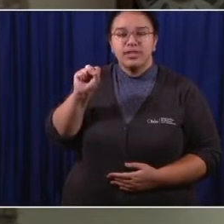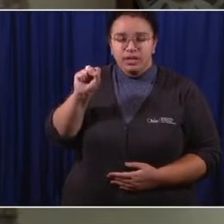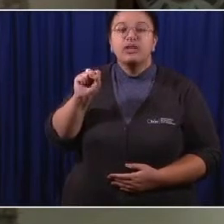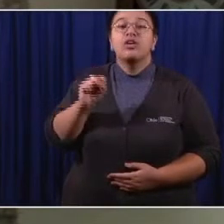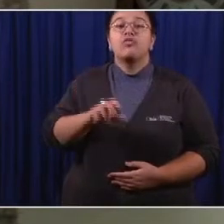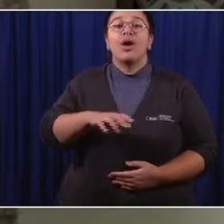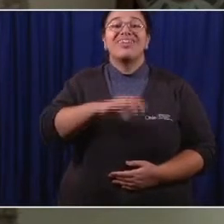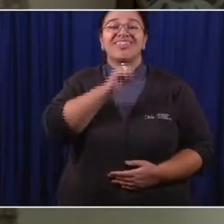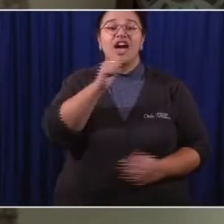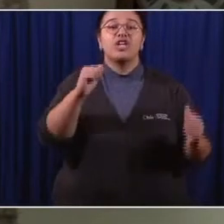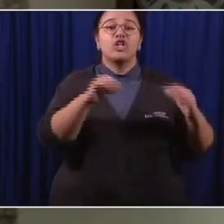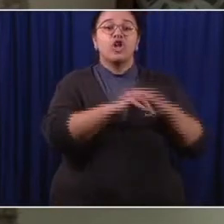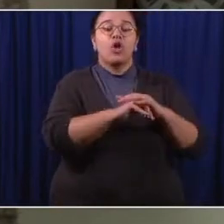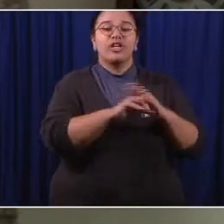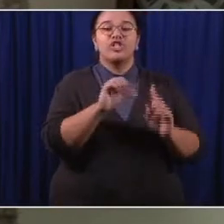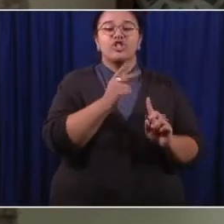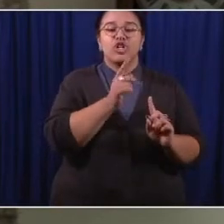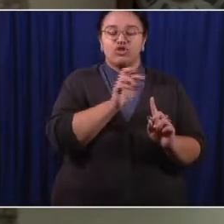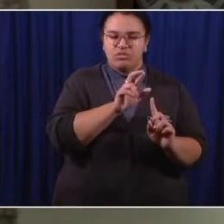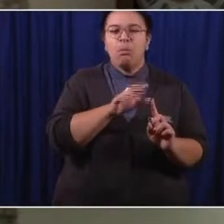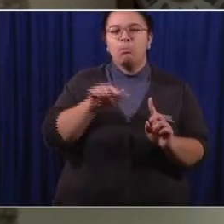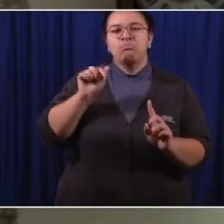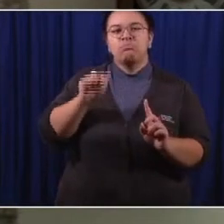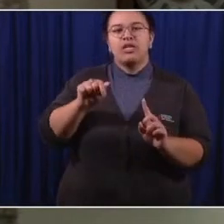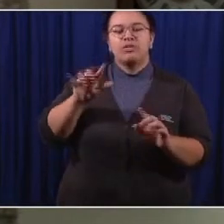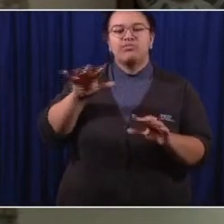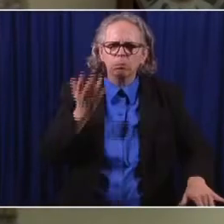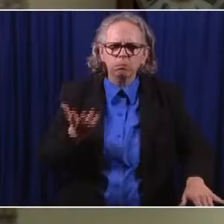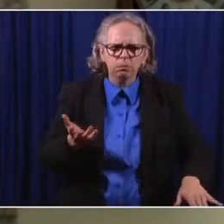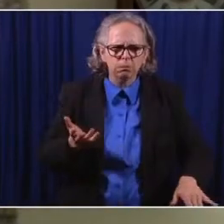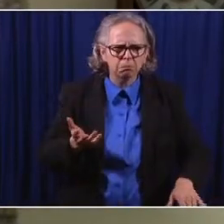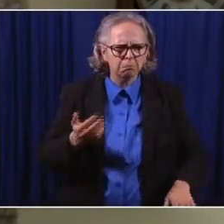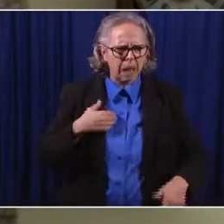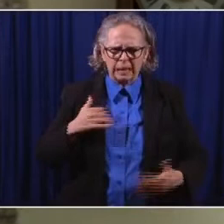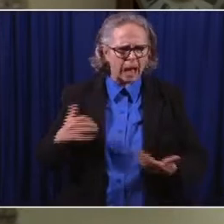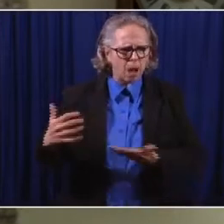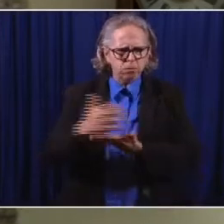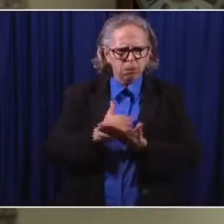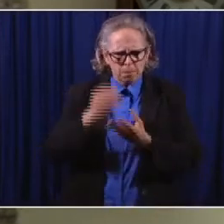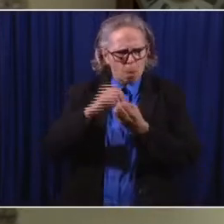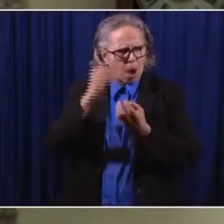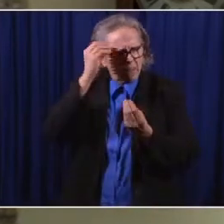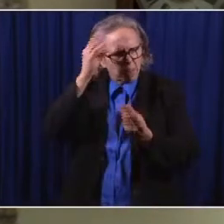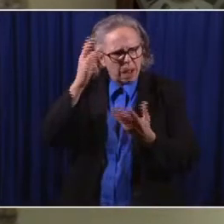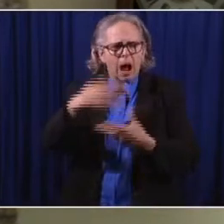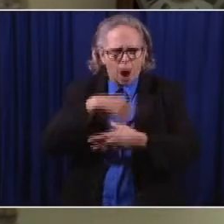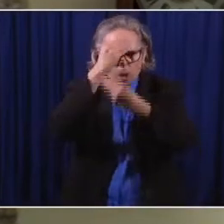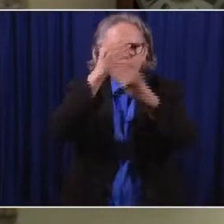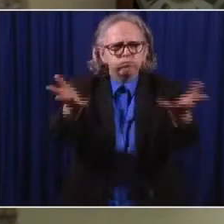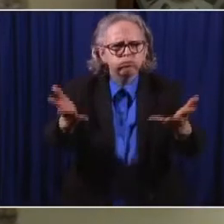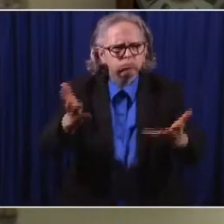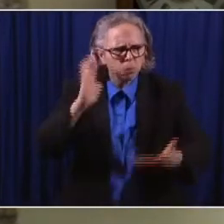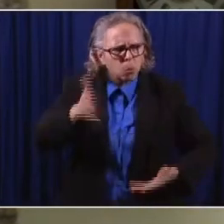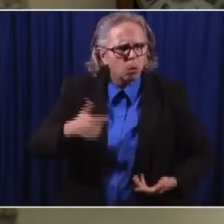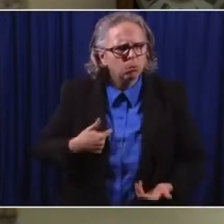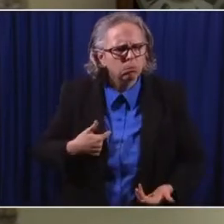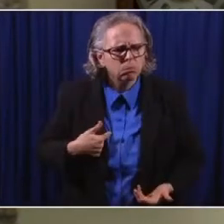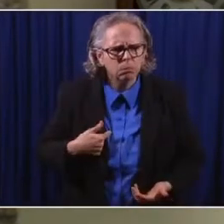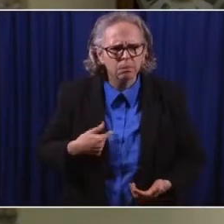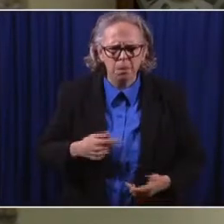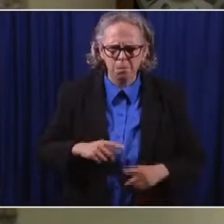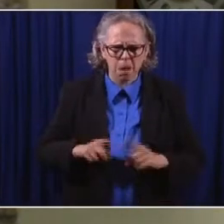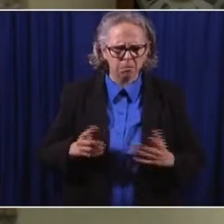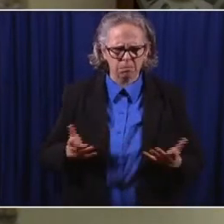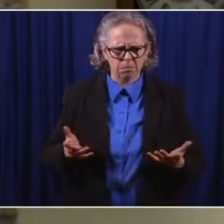used throughout Ohio. The order states that FEMA sheltering will be utilized. I'll report back, but that would be my take on